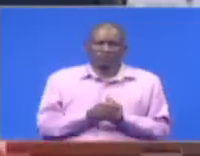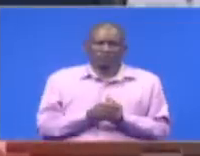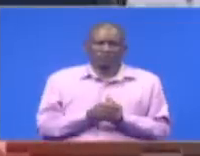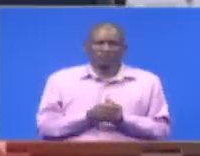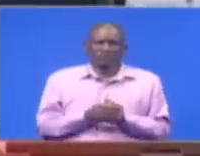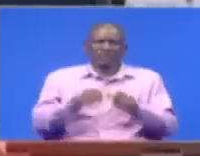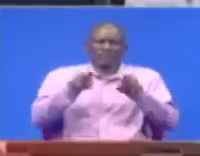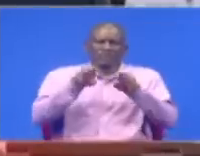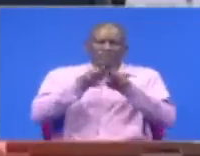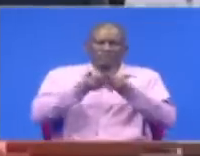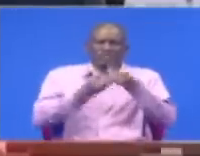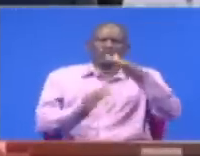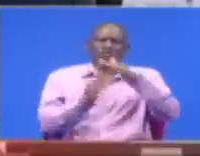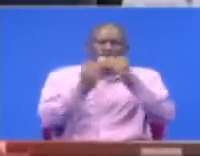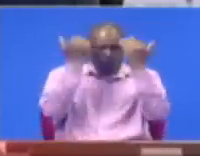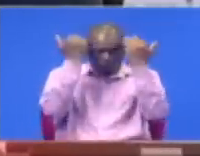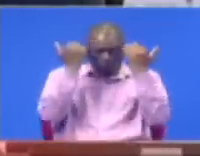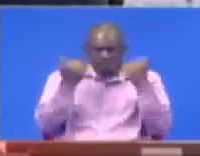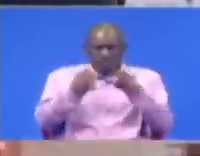while still at the Supreme Court,